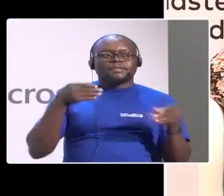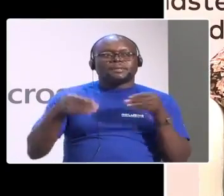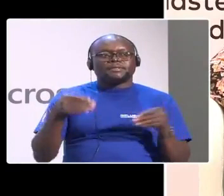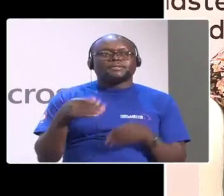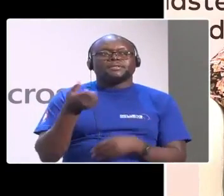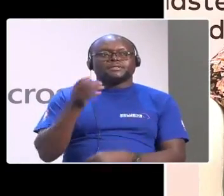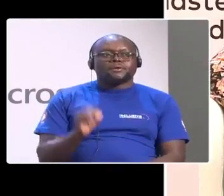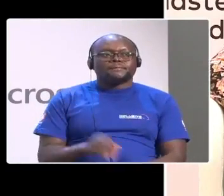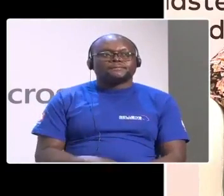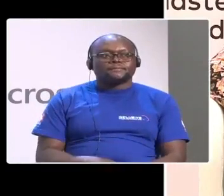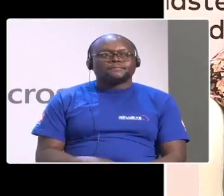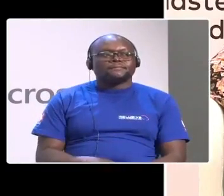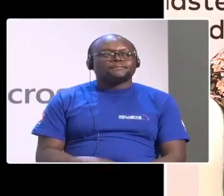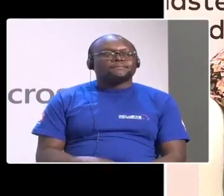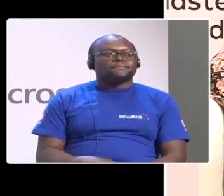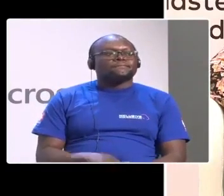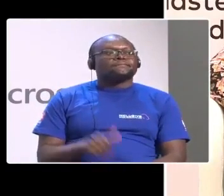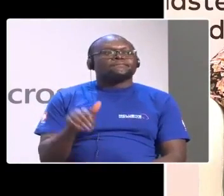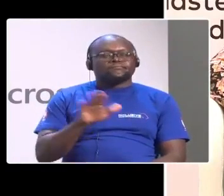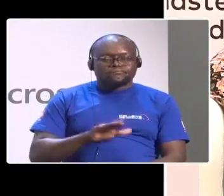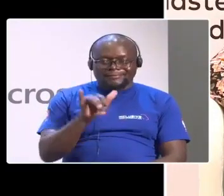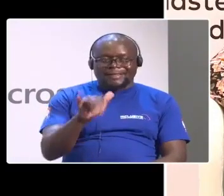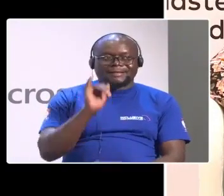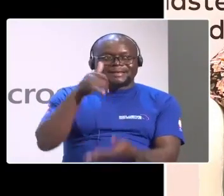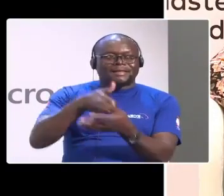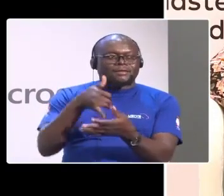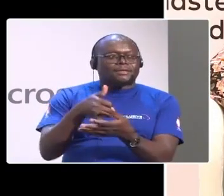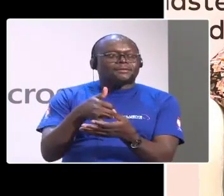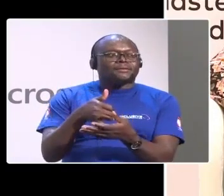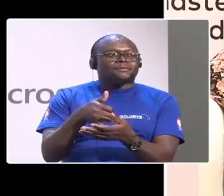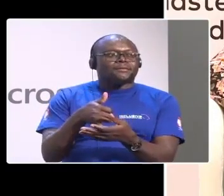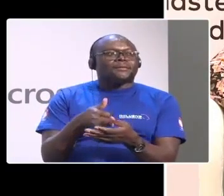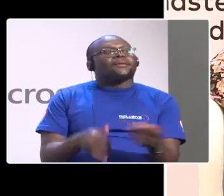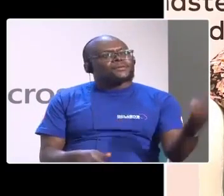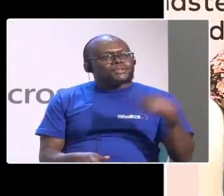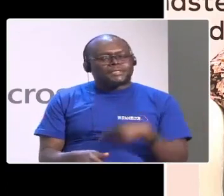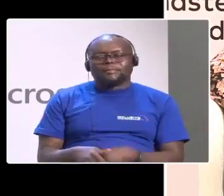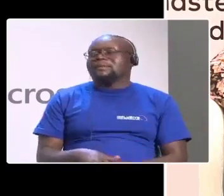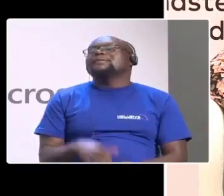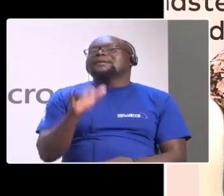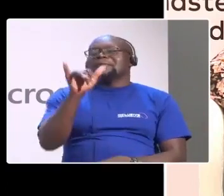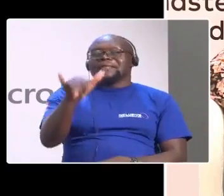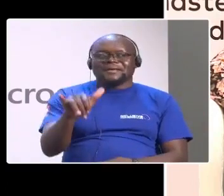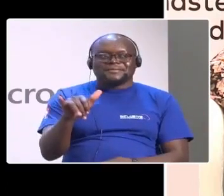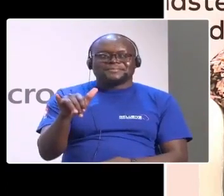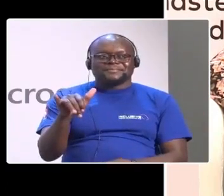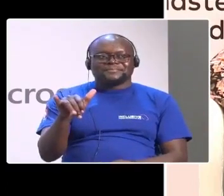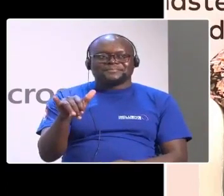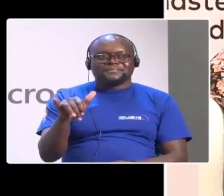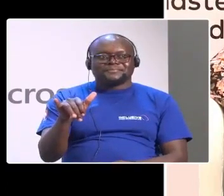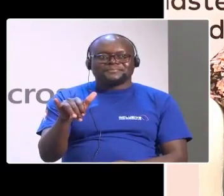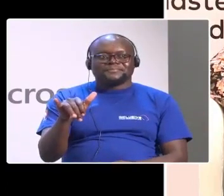with the built environment. That's included in the portfolio that you provided. With